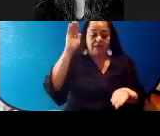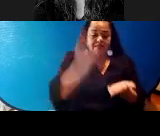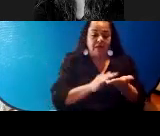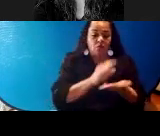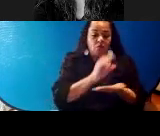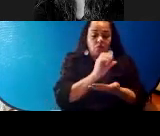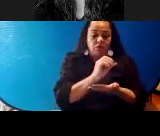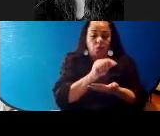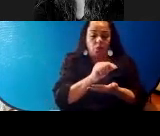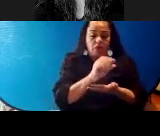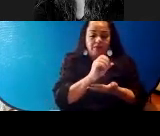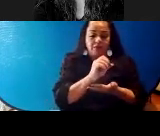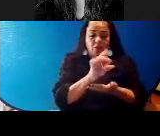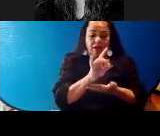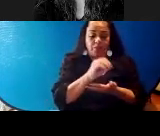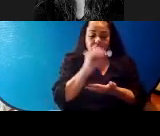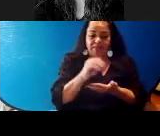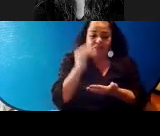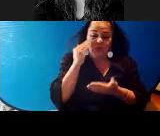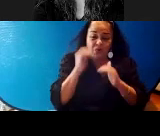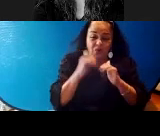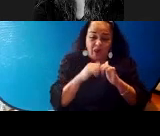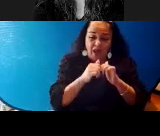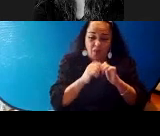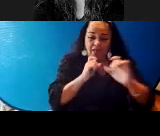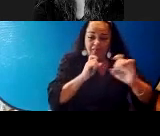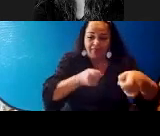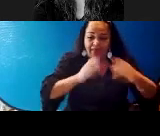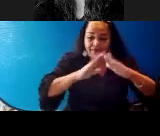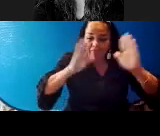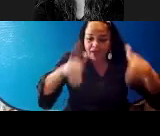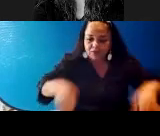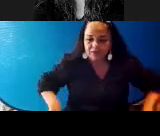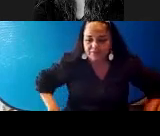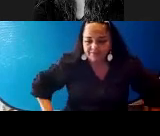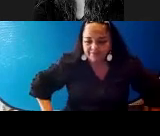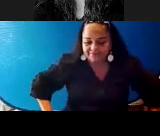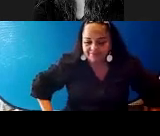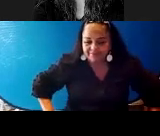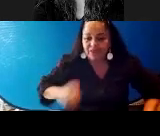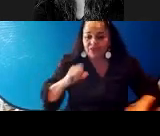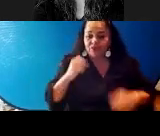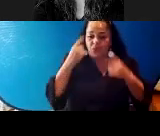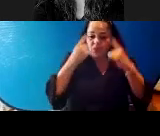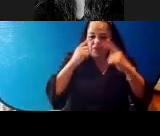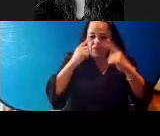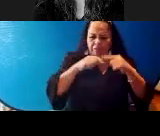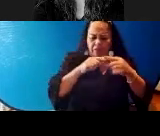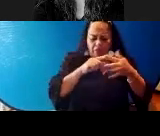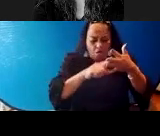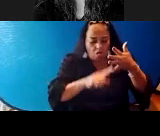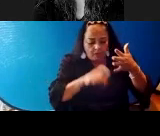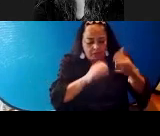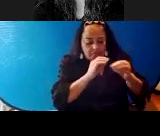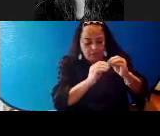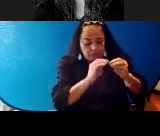0.08%. Again, you know how they did that, guys? They gave them houses. And so here, you know, we think about all the things that we need to fix in